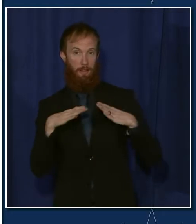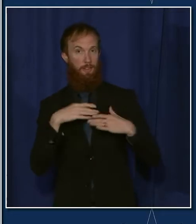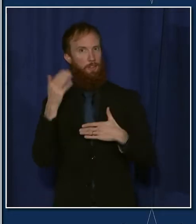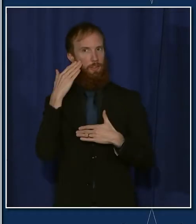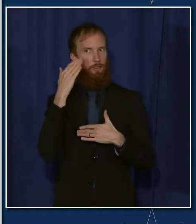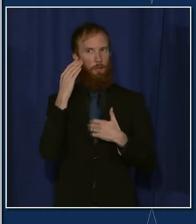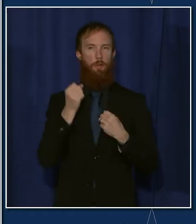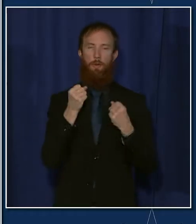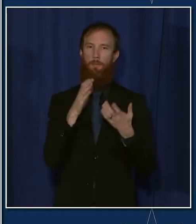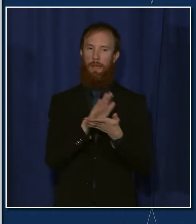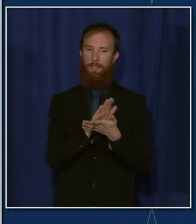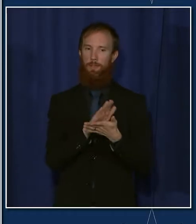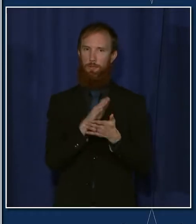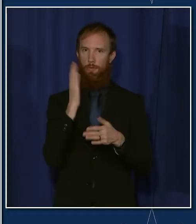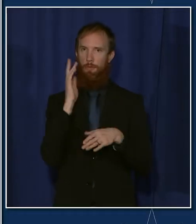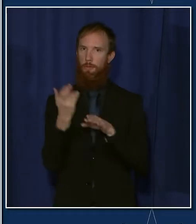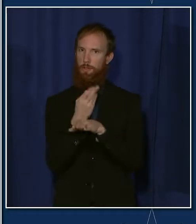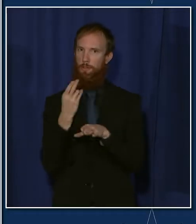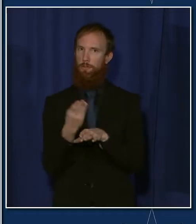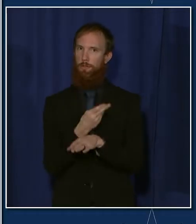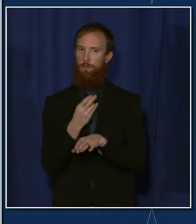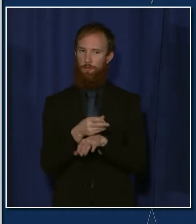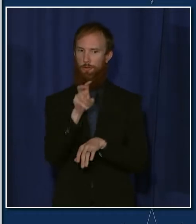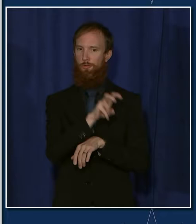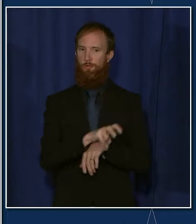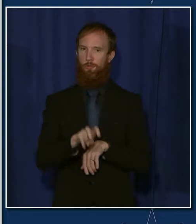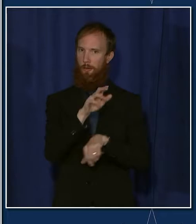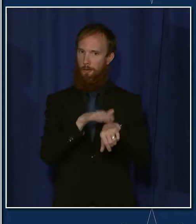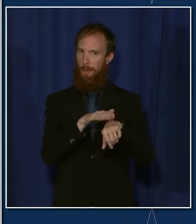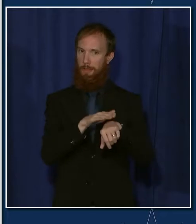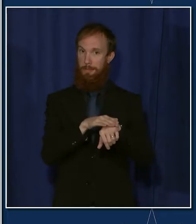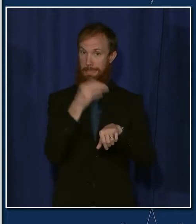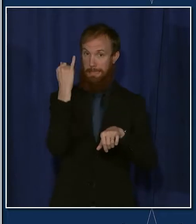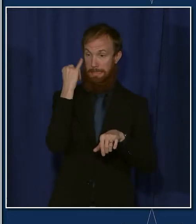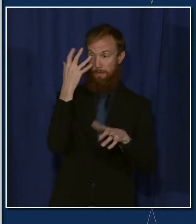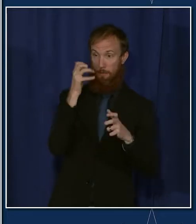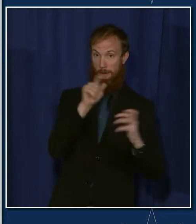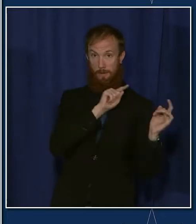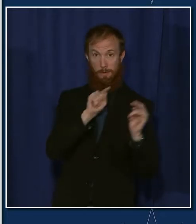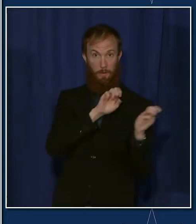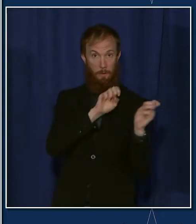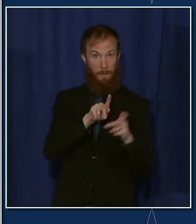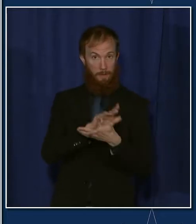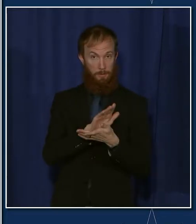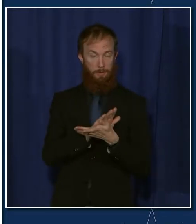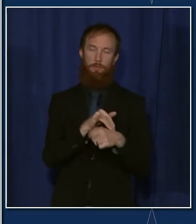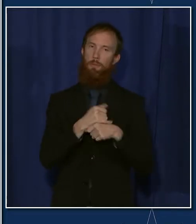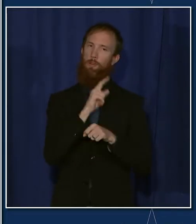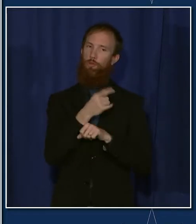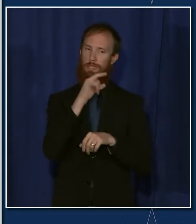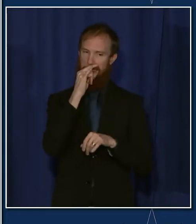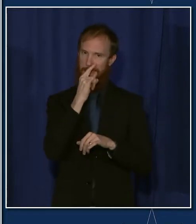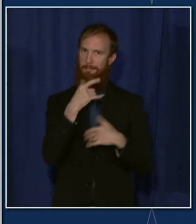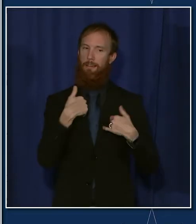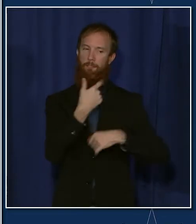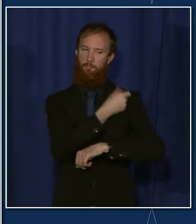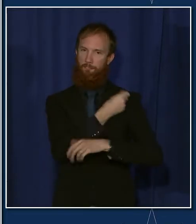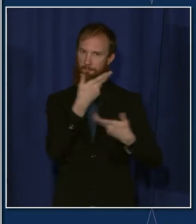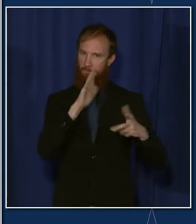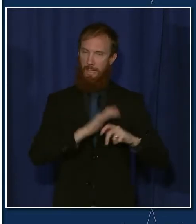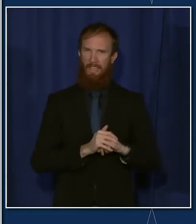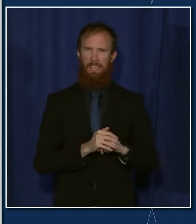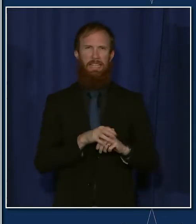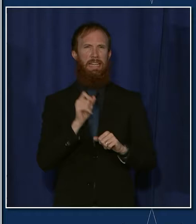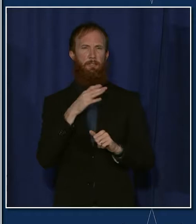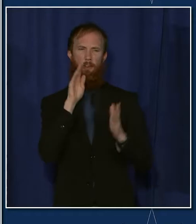the travel advisory related to return to school. And so we want to make sure kids are getting vaccinated related to travel. If we look in a